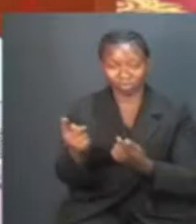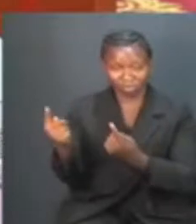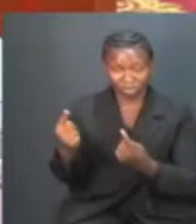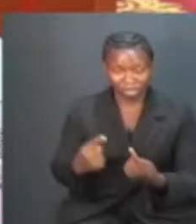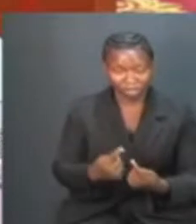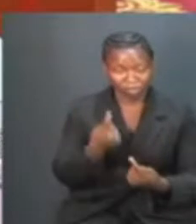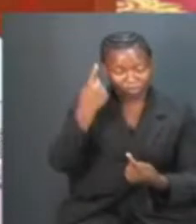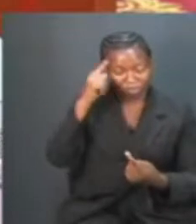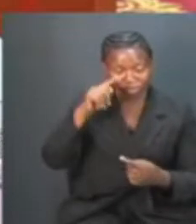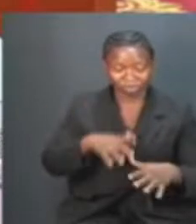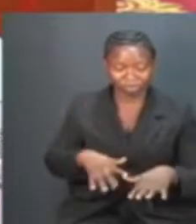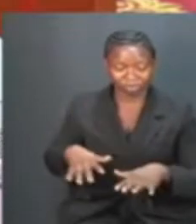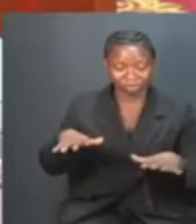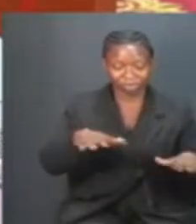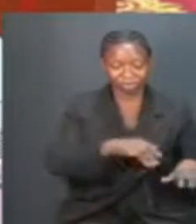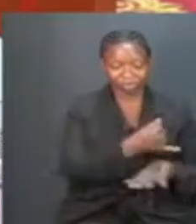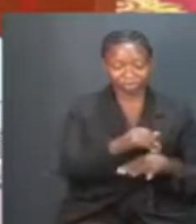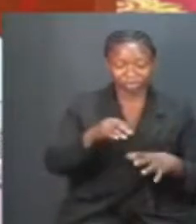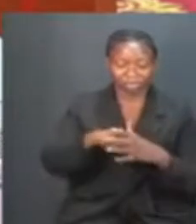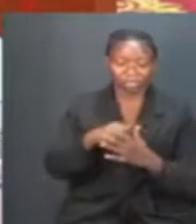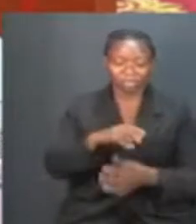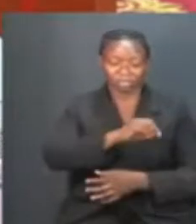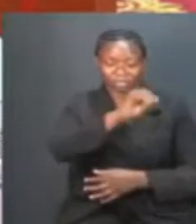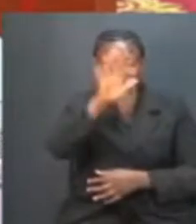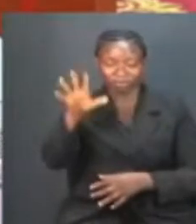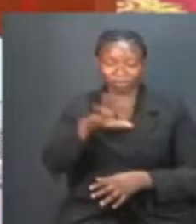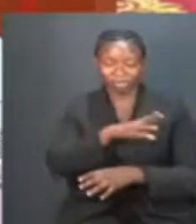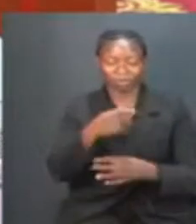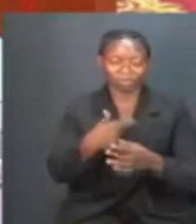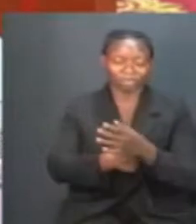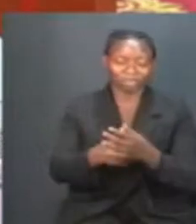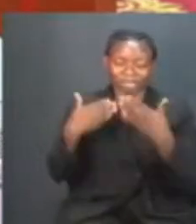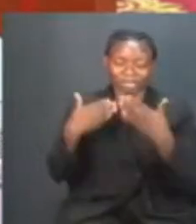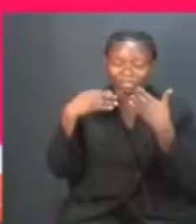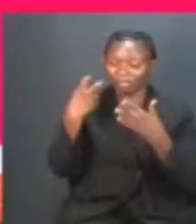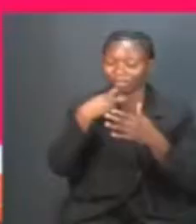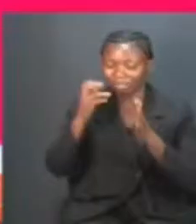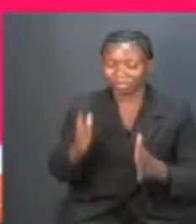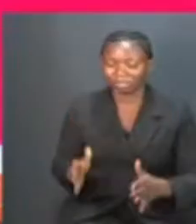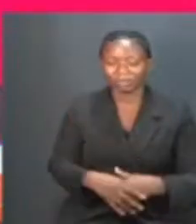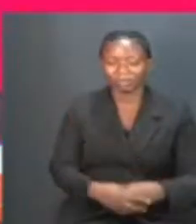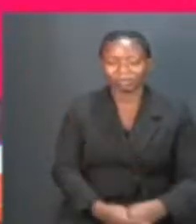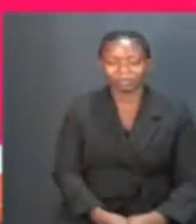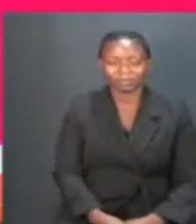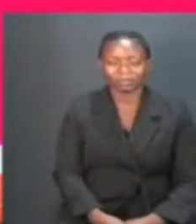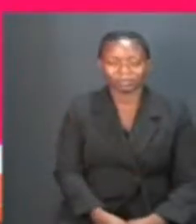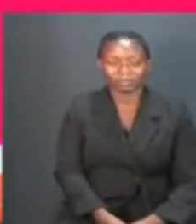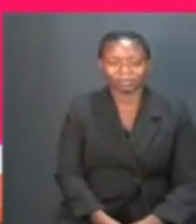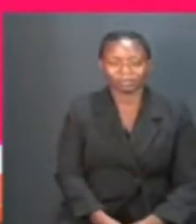the smoke industry in Africa and in Ghana. Thank you very much, Mr. Speaker.